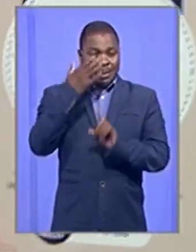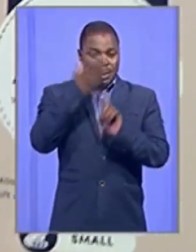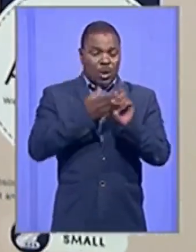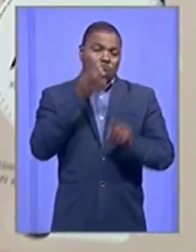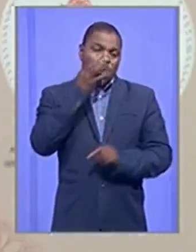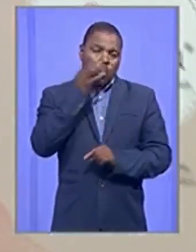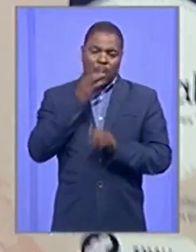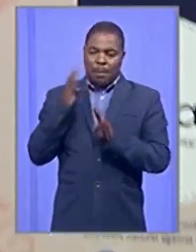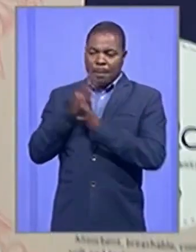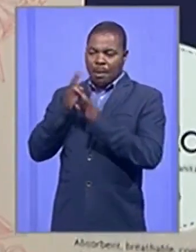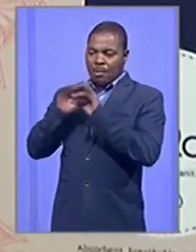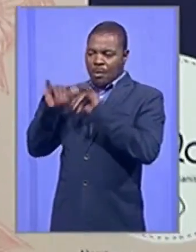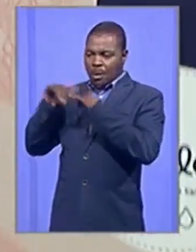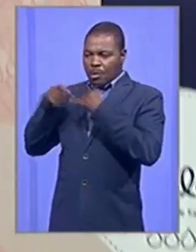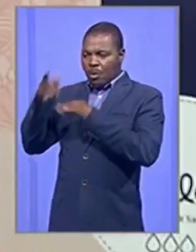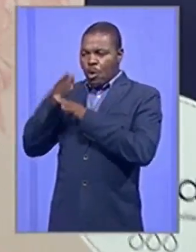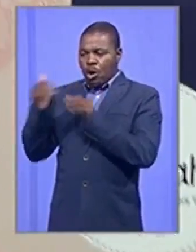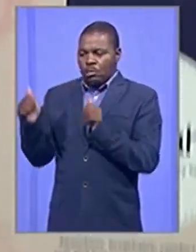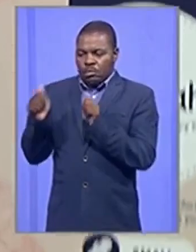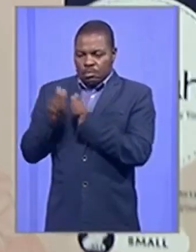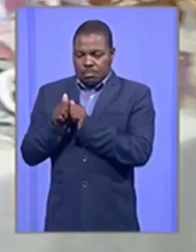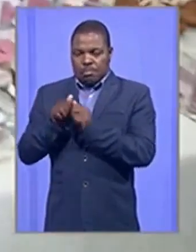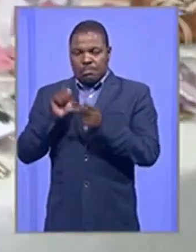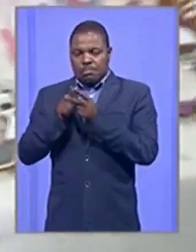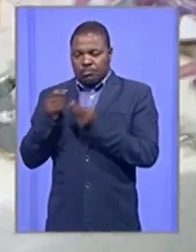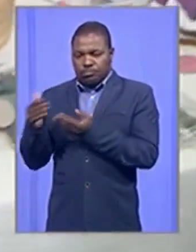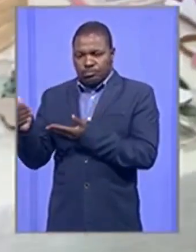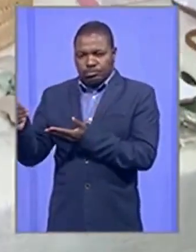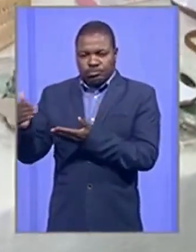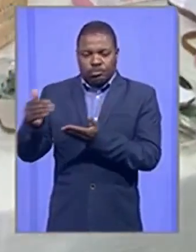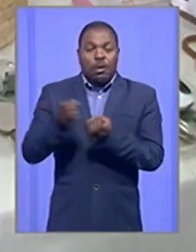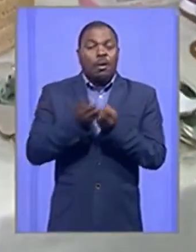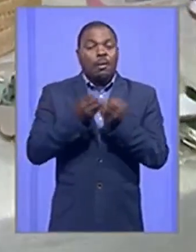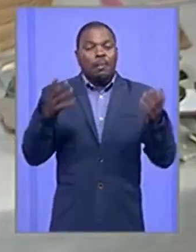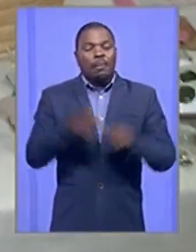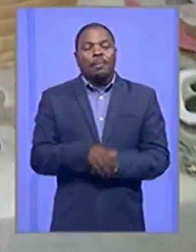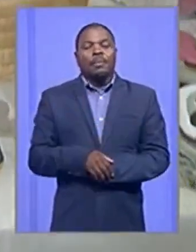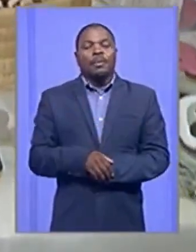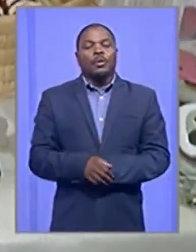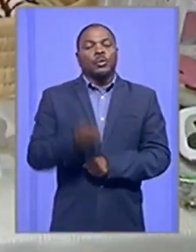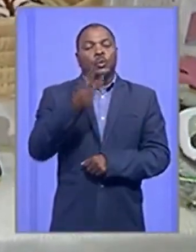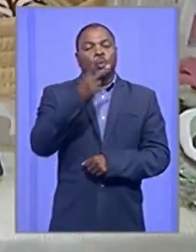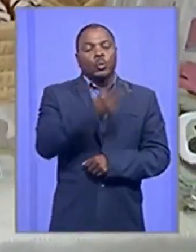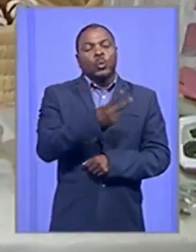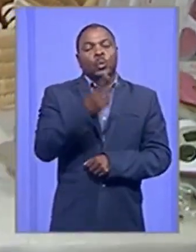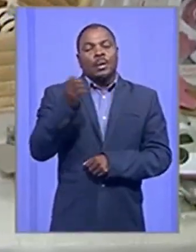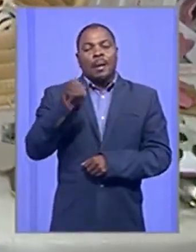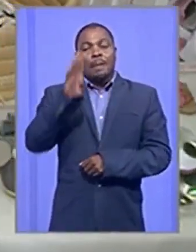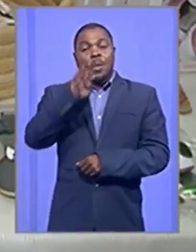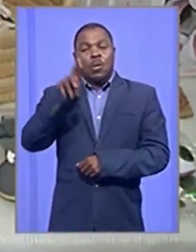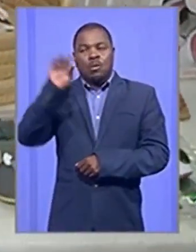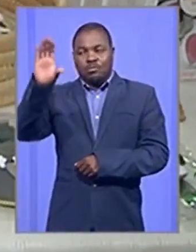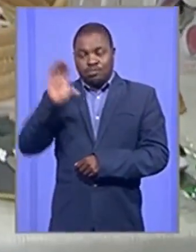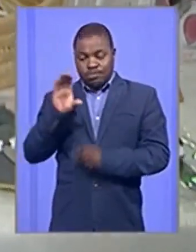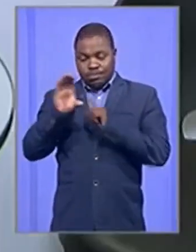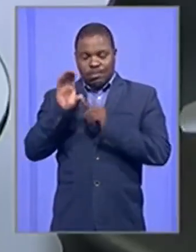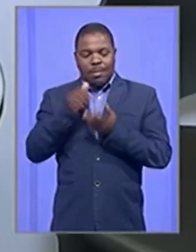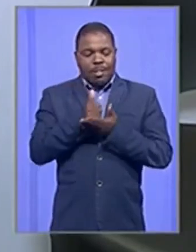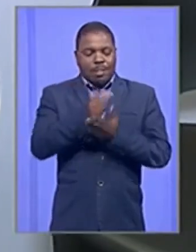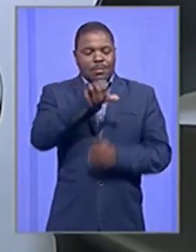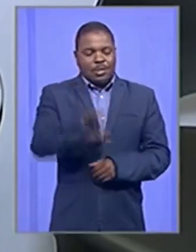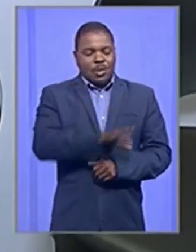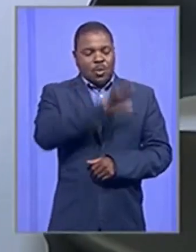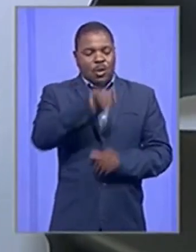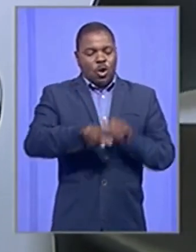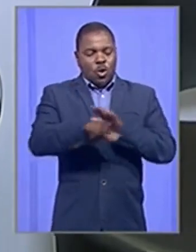poraefete a tlo iketsa ngatana nngwe ho bokelletsa diranta tse dibilione tse 200 tse tlang ho thusa moruo wa lapeng ho